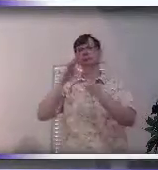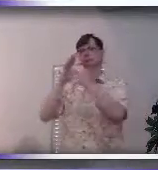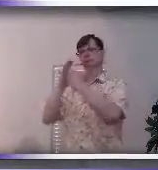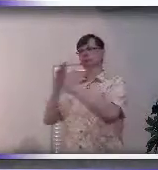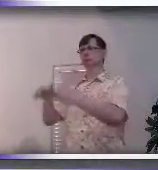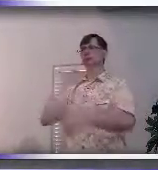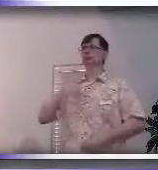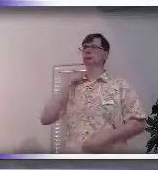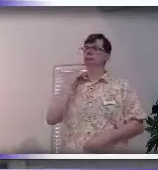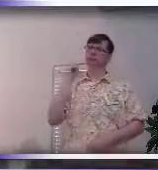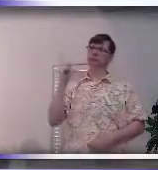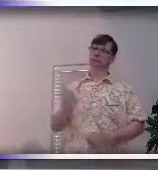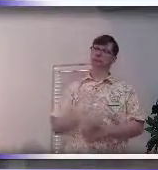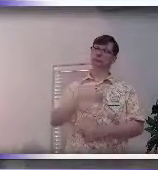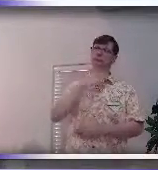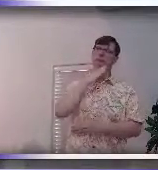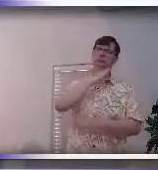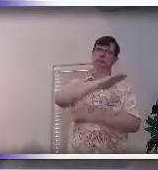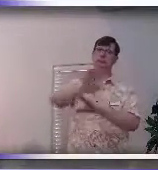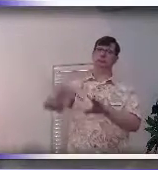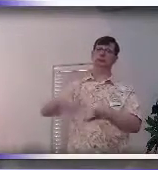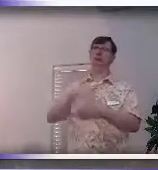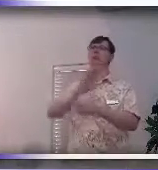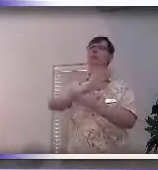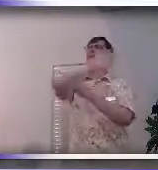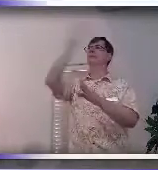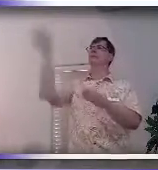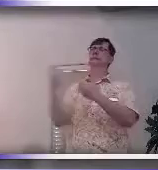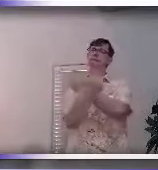the principle, the pure and perfect love